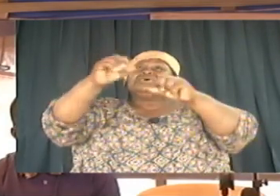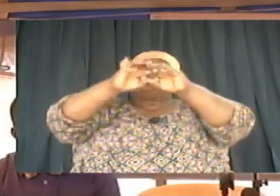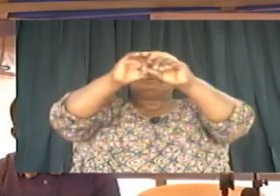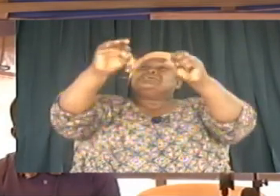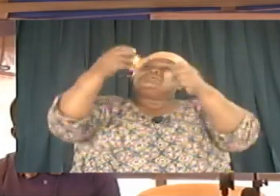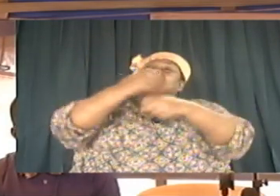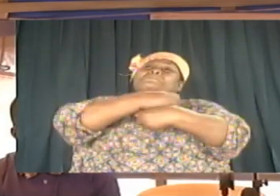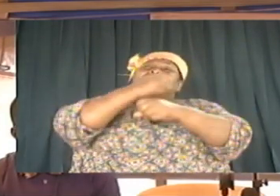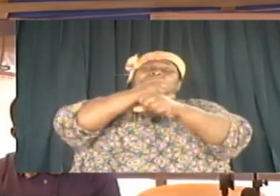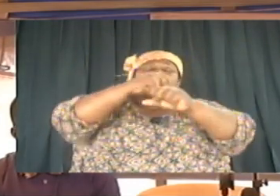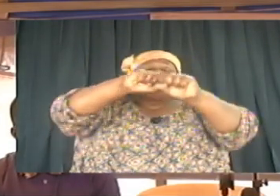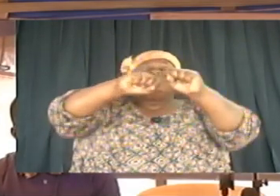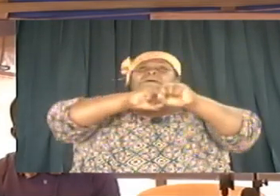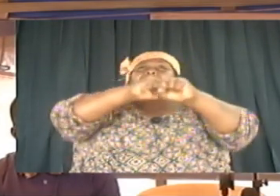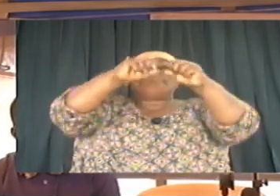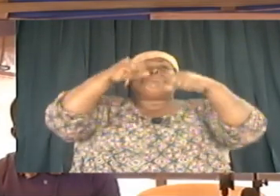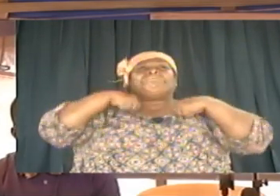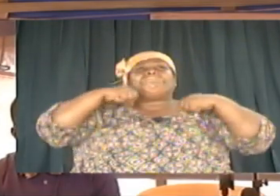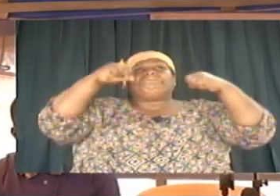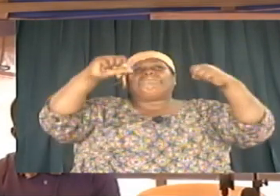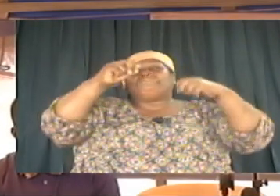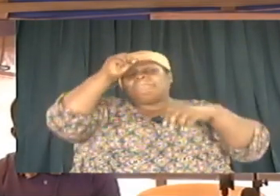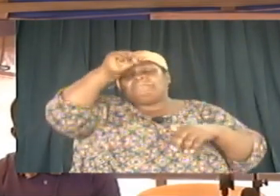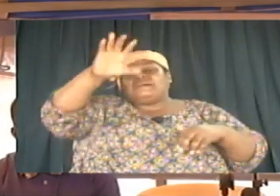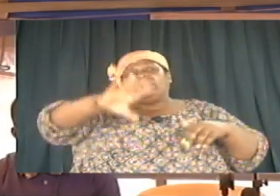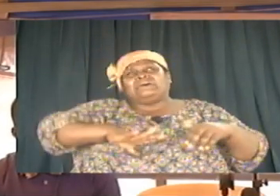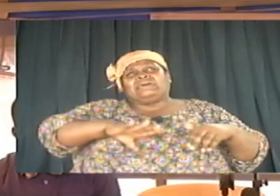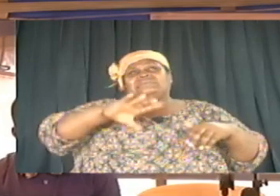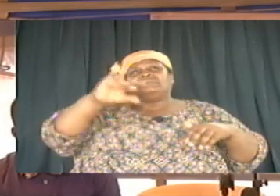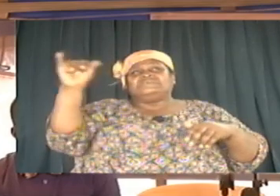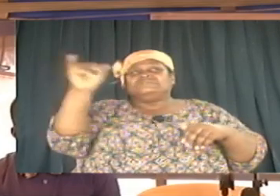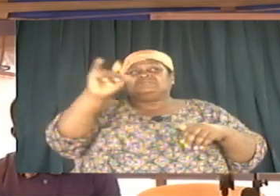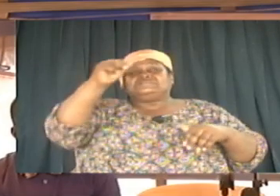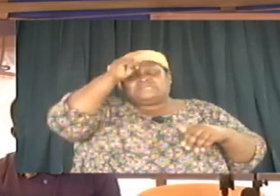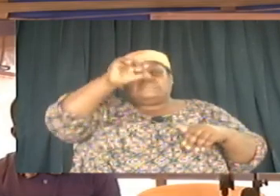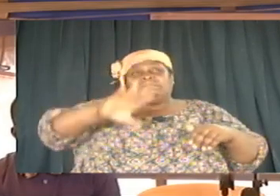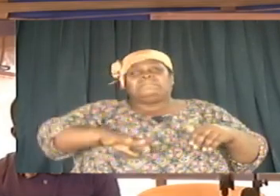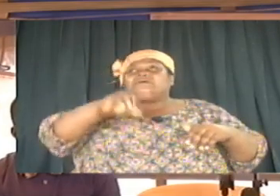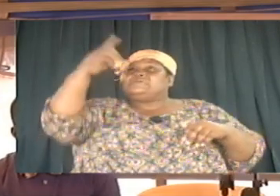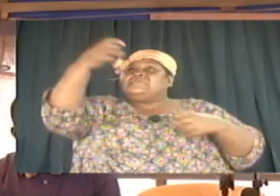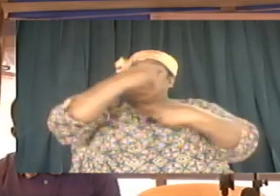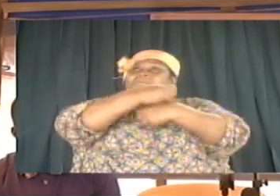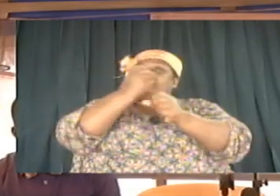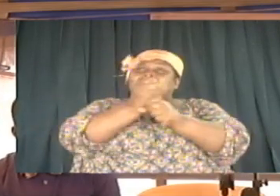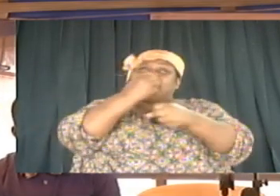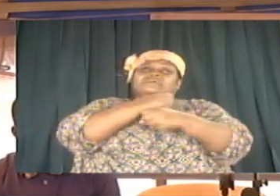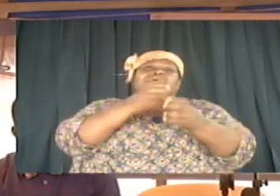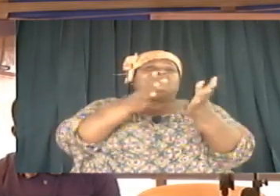save man that he made, and he did it.